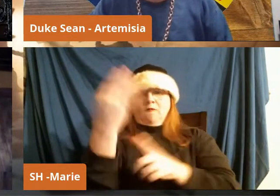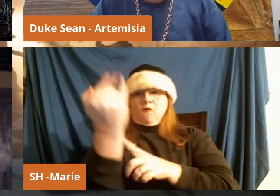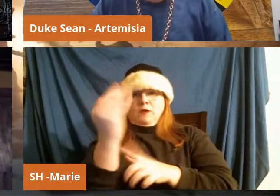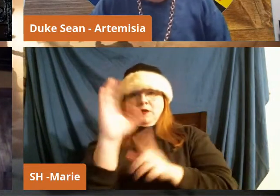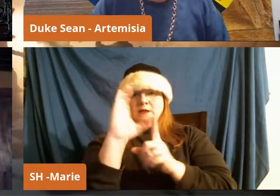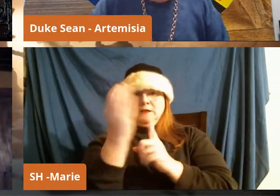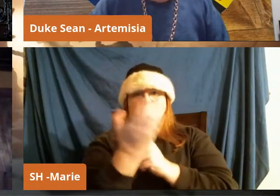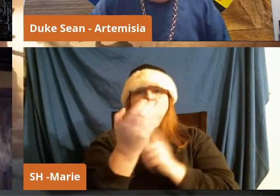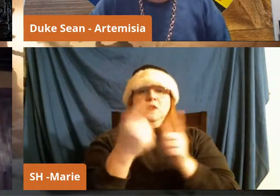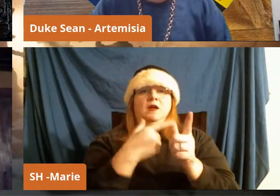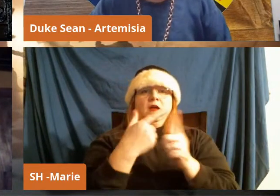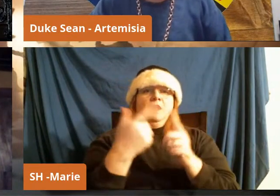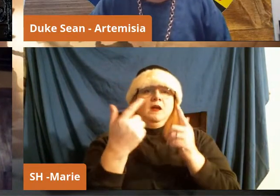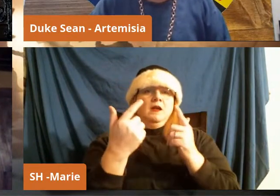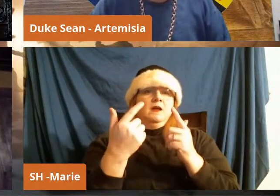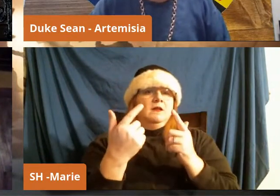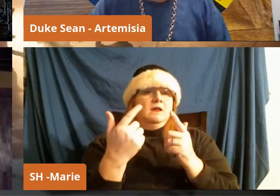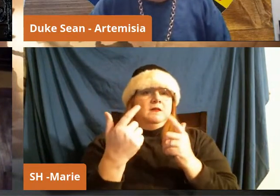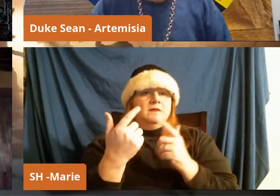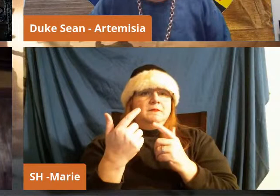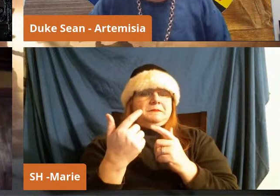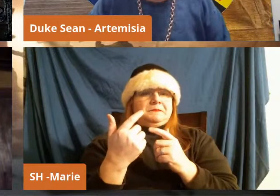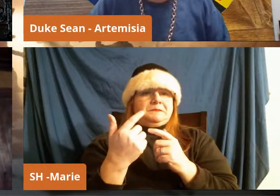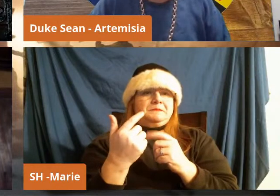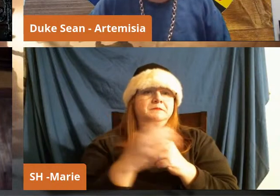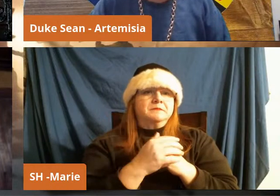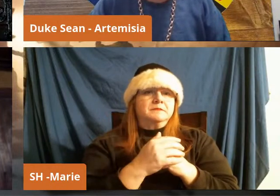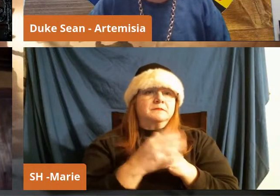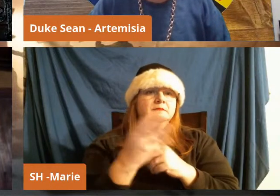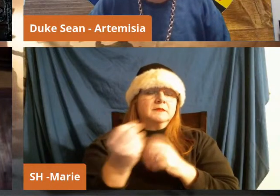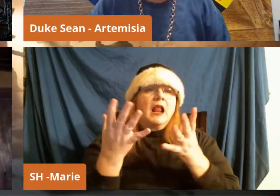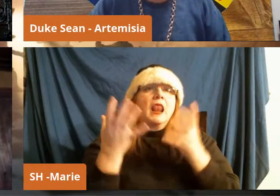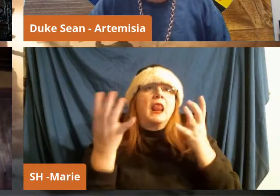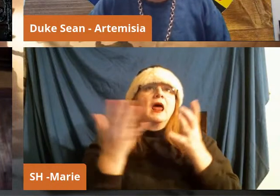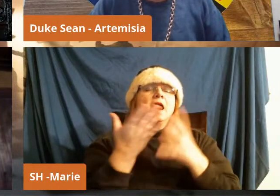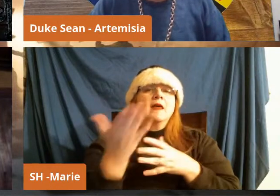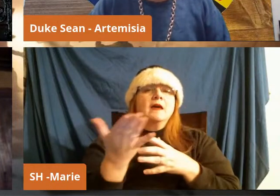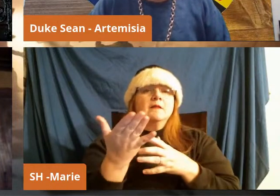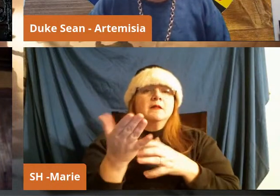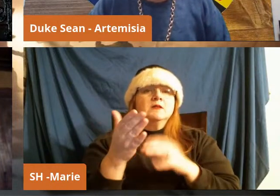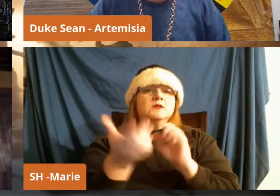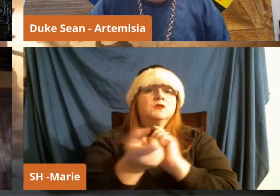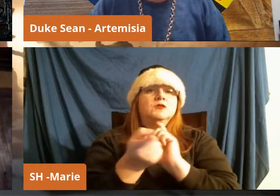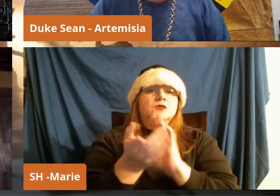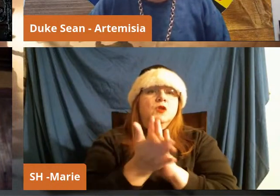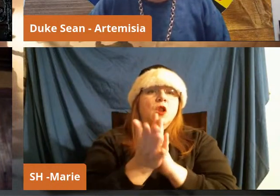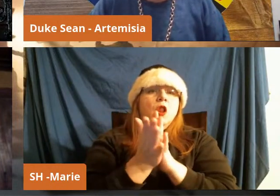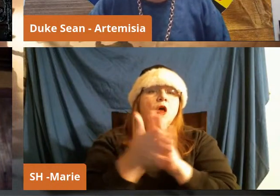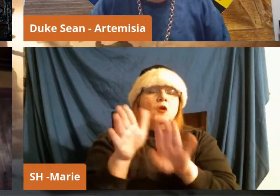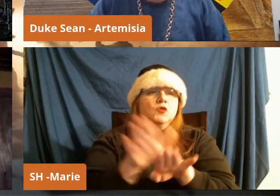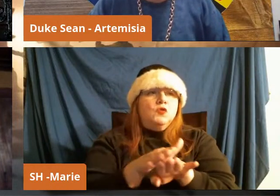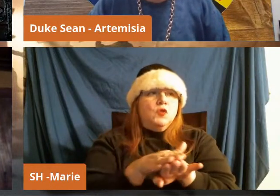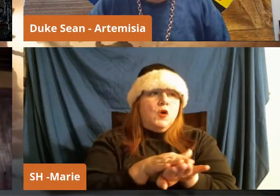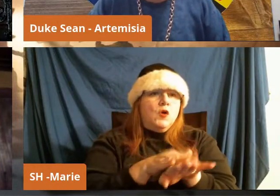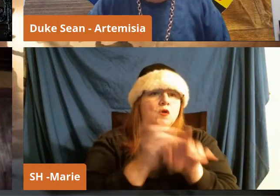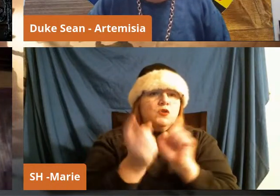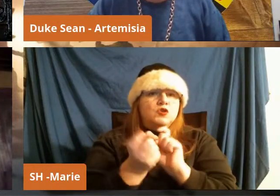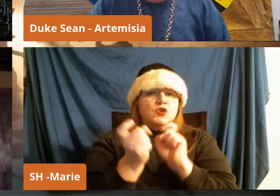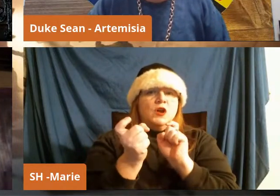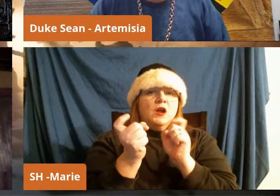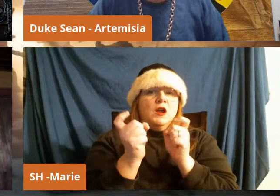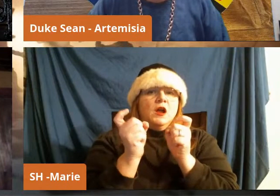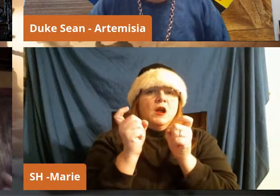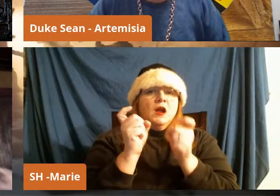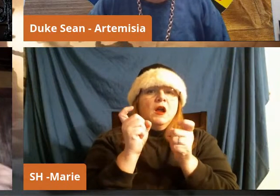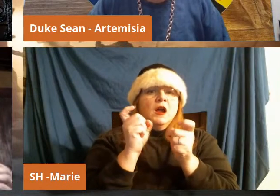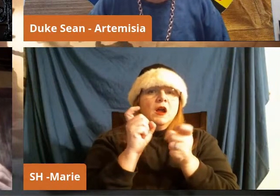century. Yeah. And a lot of that has been slow transitions. Like I said, you can start